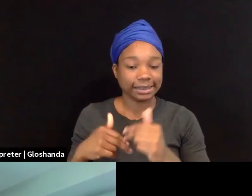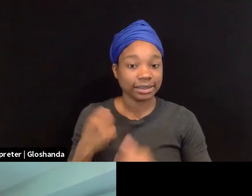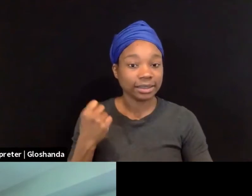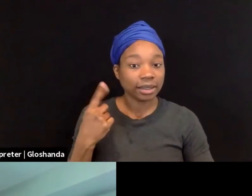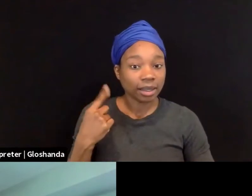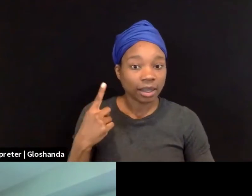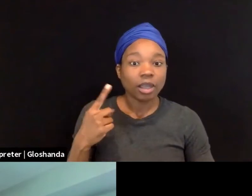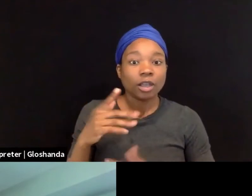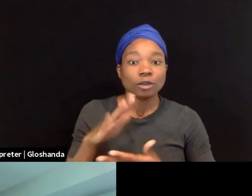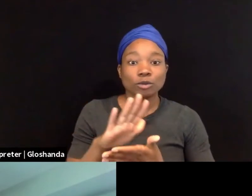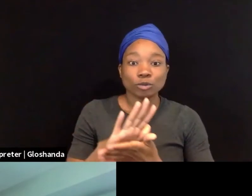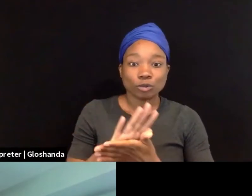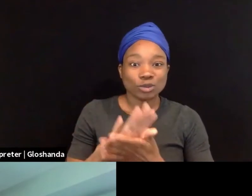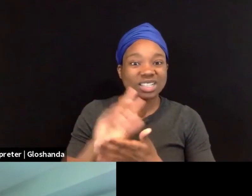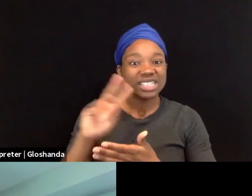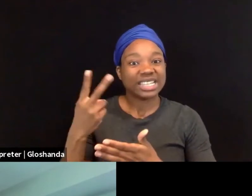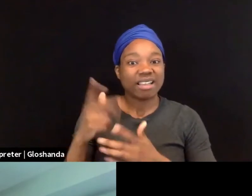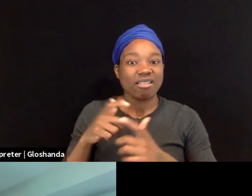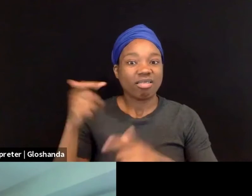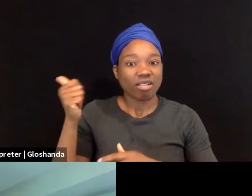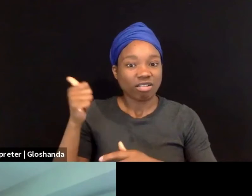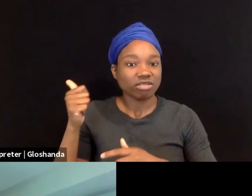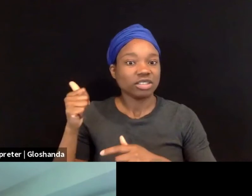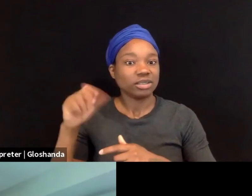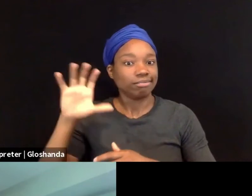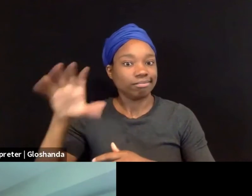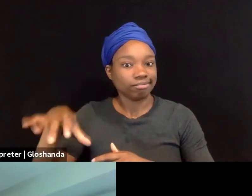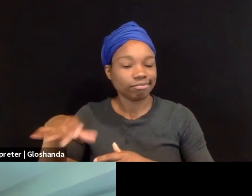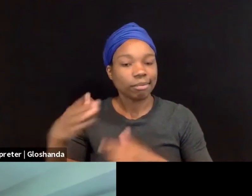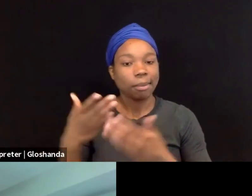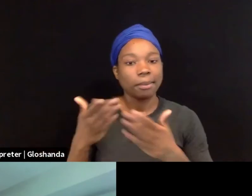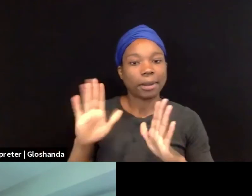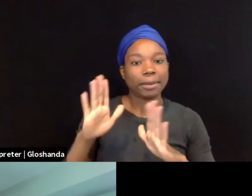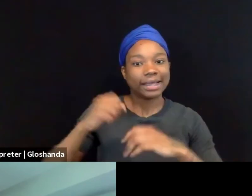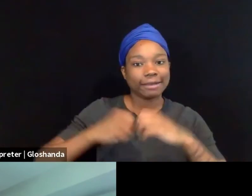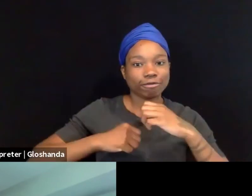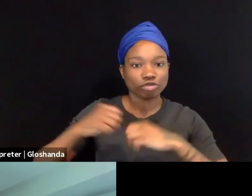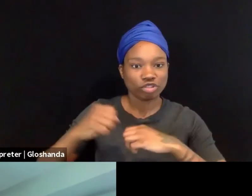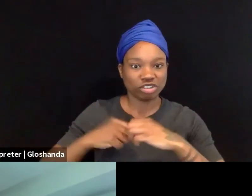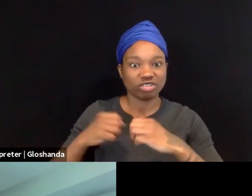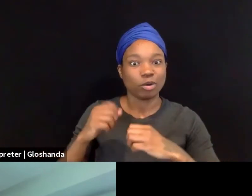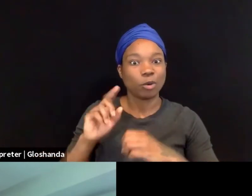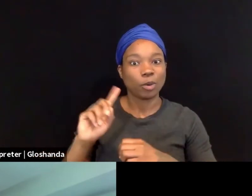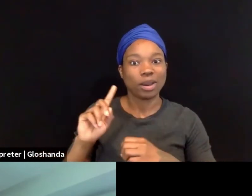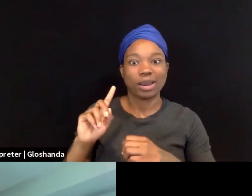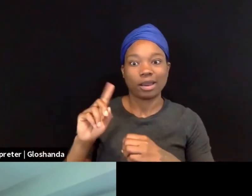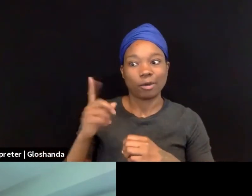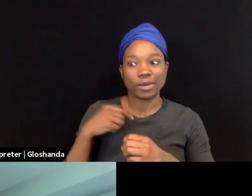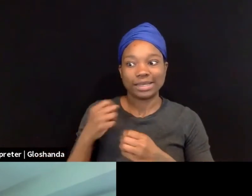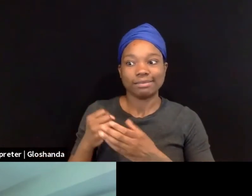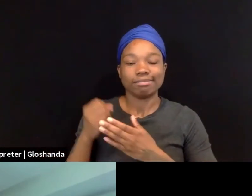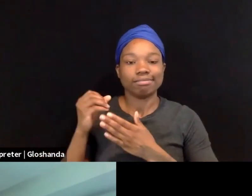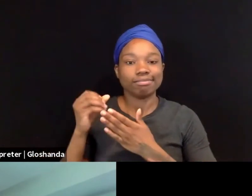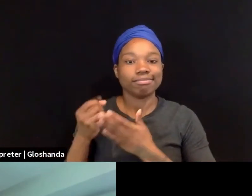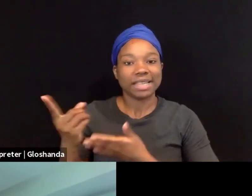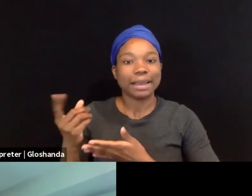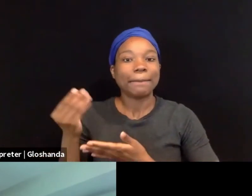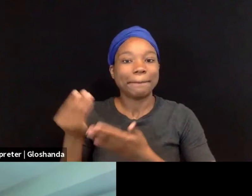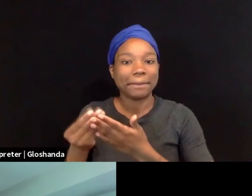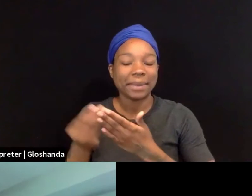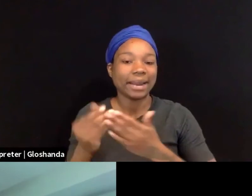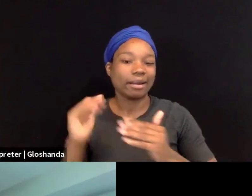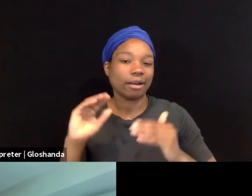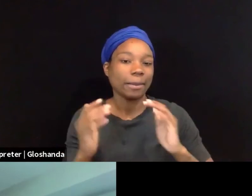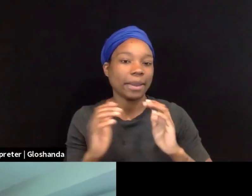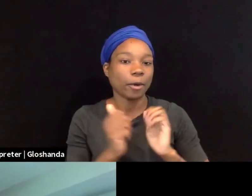no comprehensive national data source on K-12 infrastructure. The GAO issued a limited one-time survey